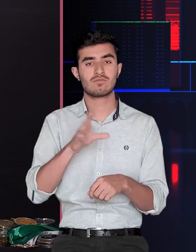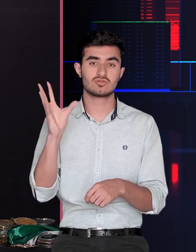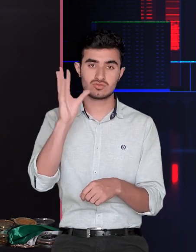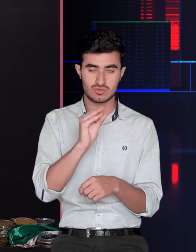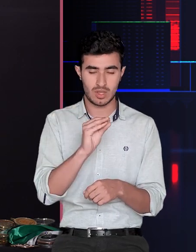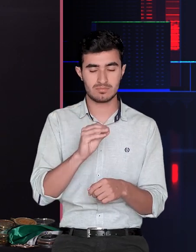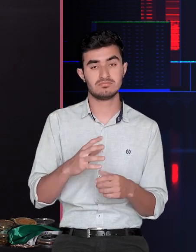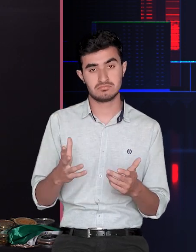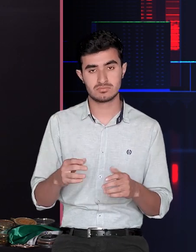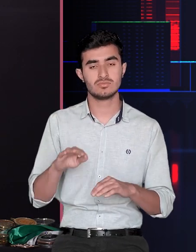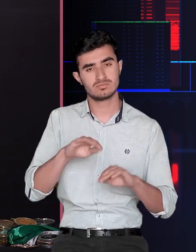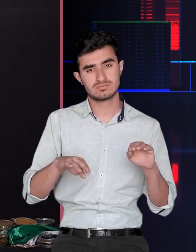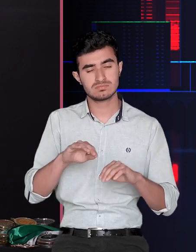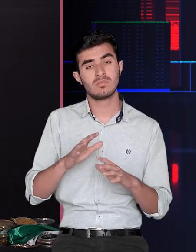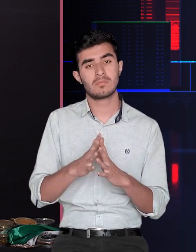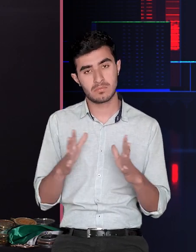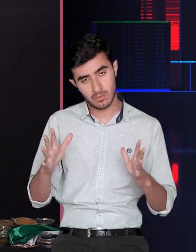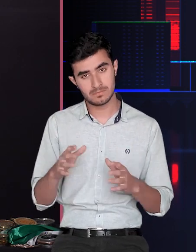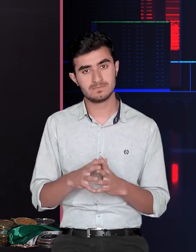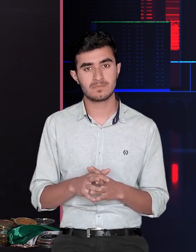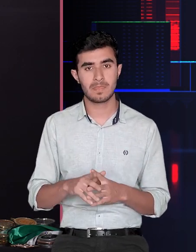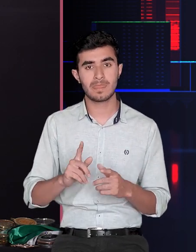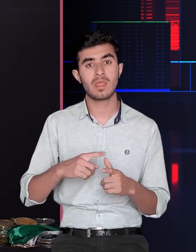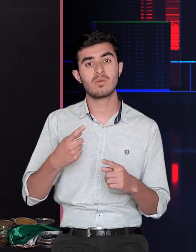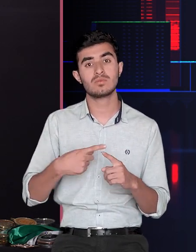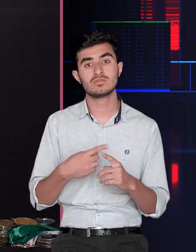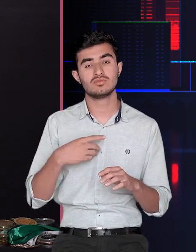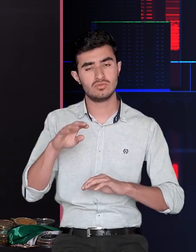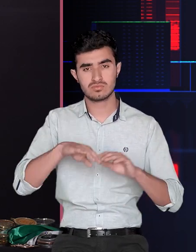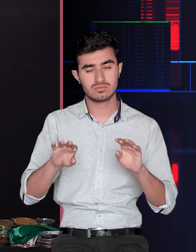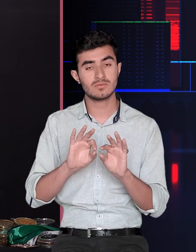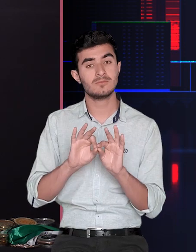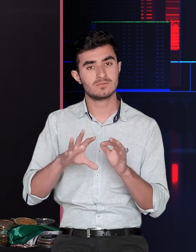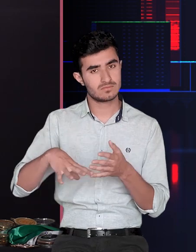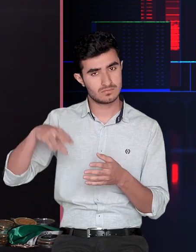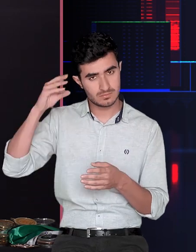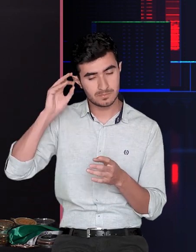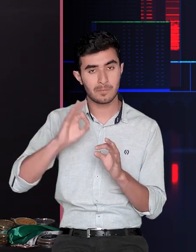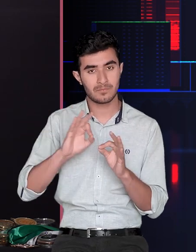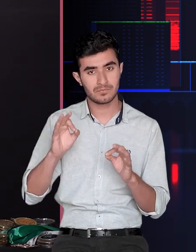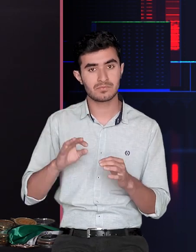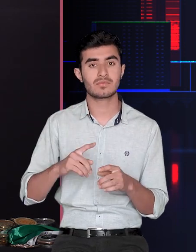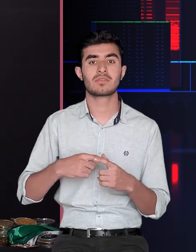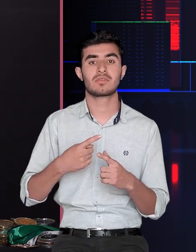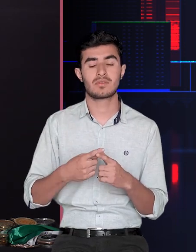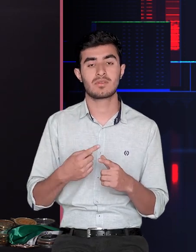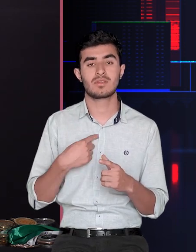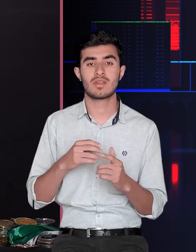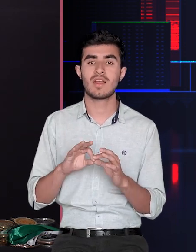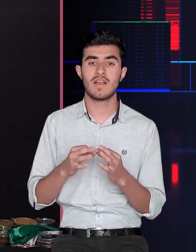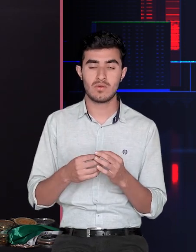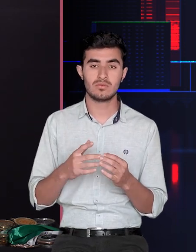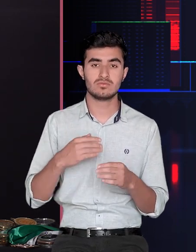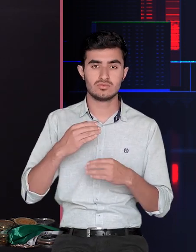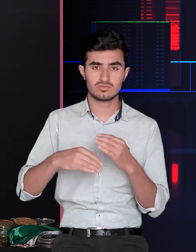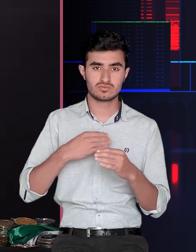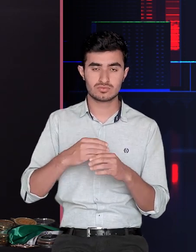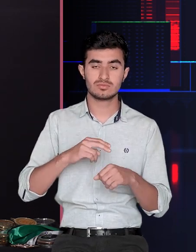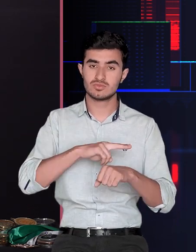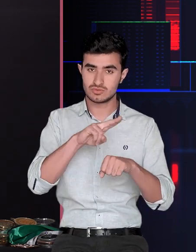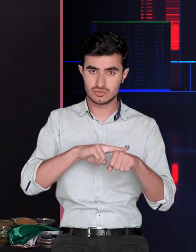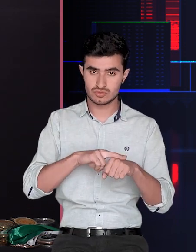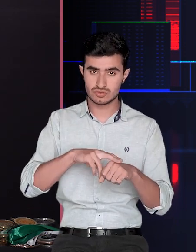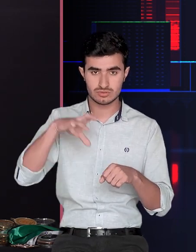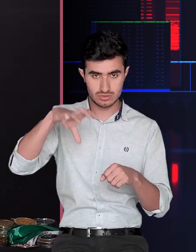evening. When I had learned swimming and I was entering the stage of training and preparing for regional level competitions and then